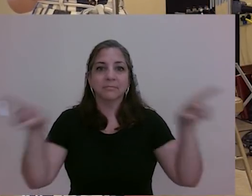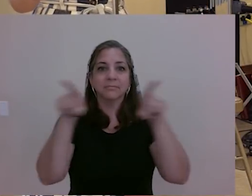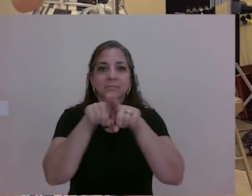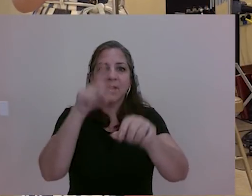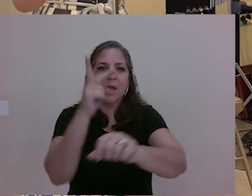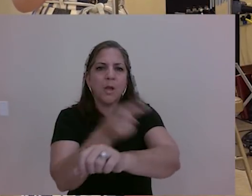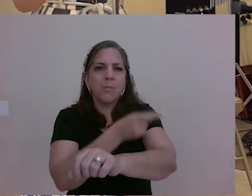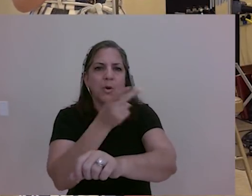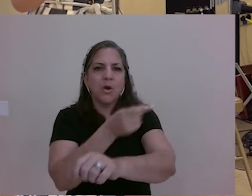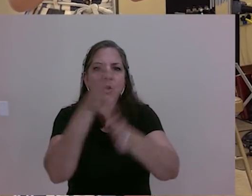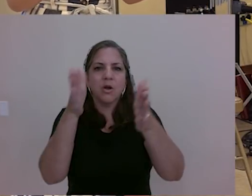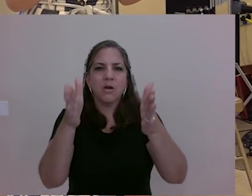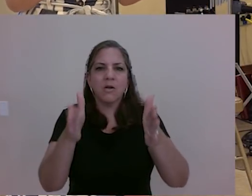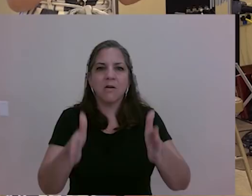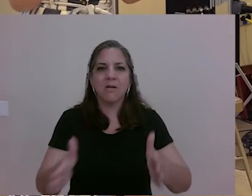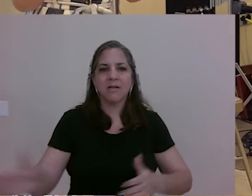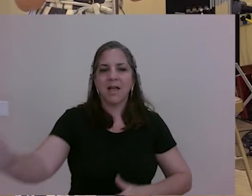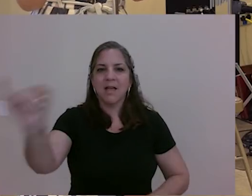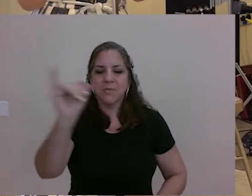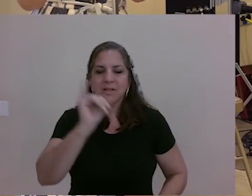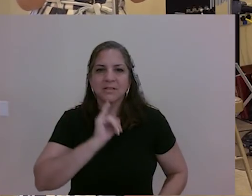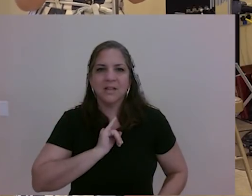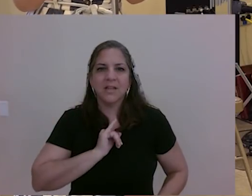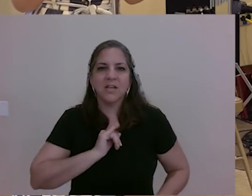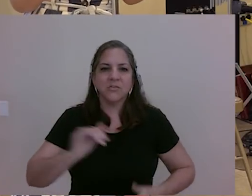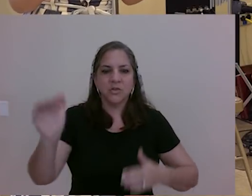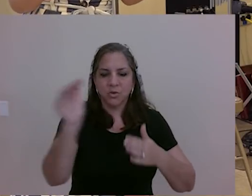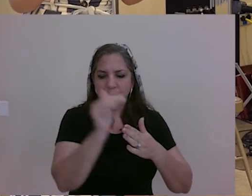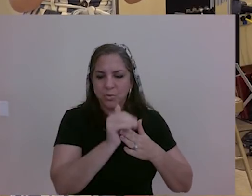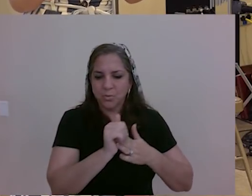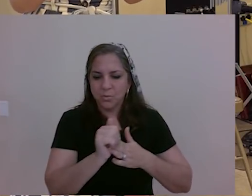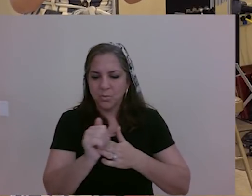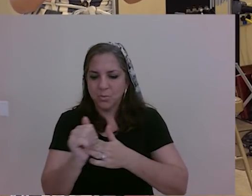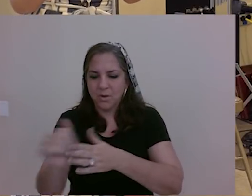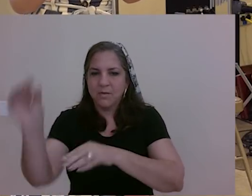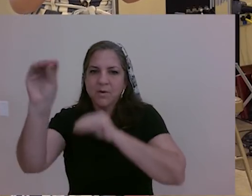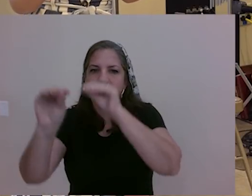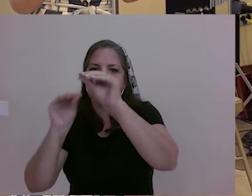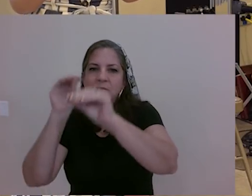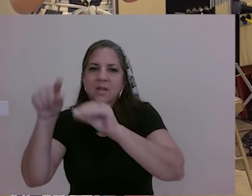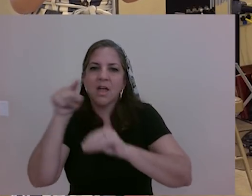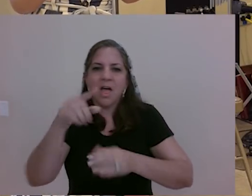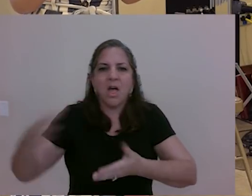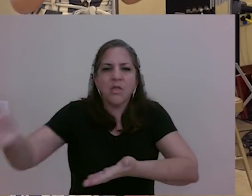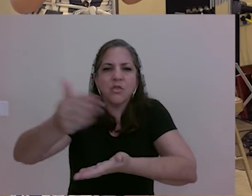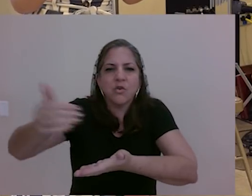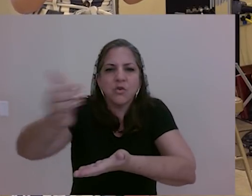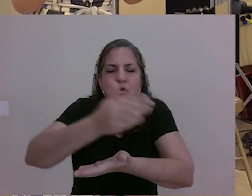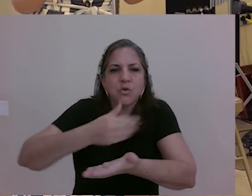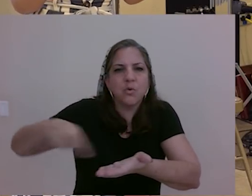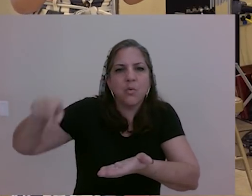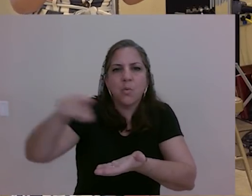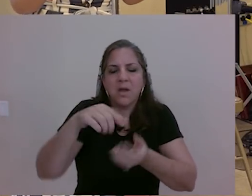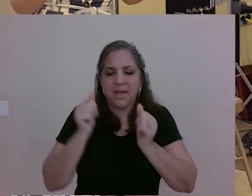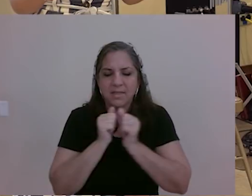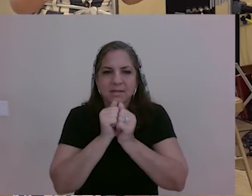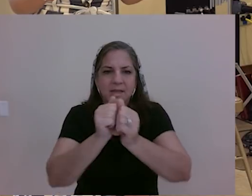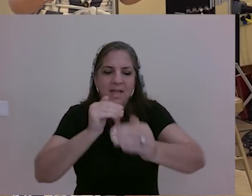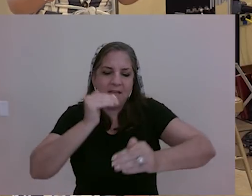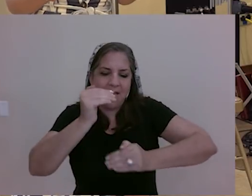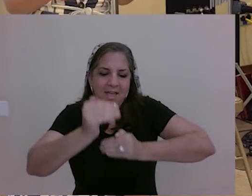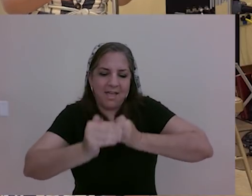Like a shepherd, I will feed you. I will gather you